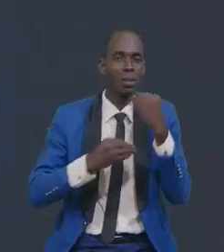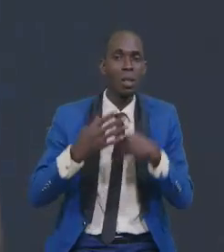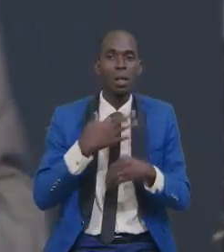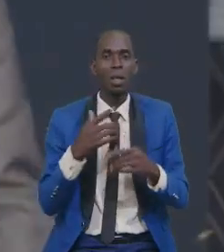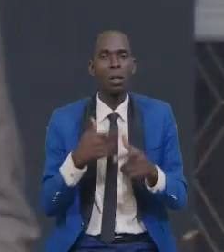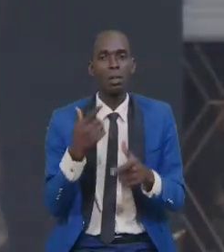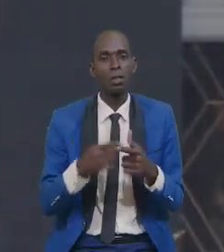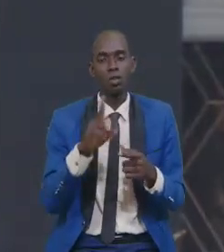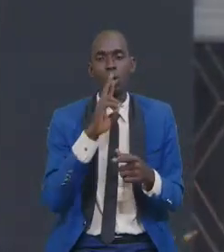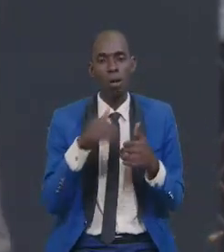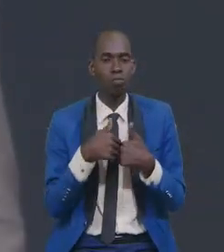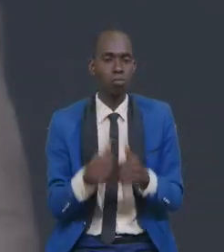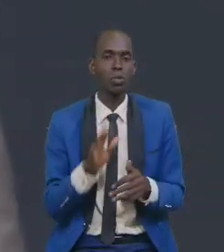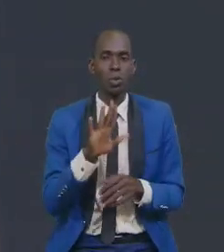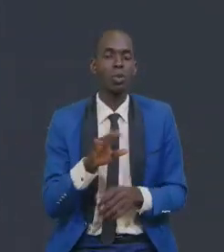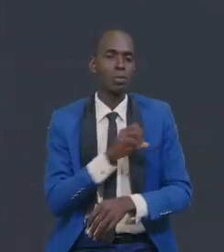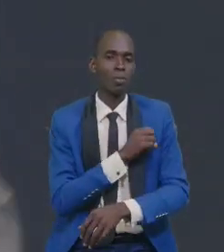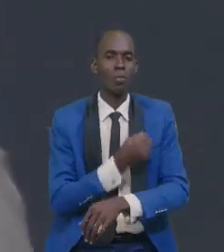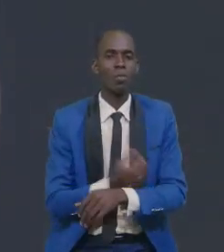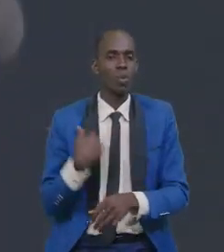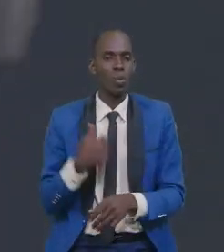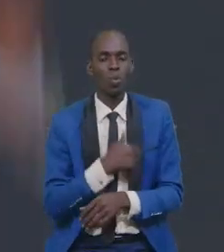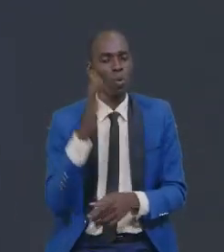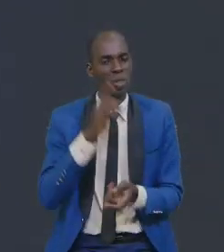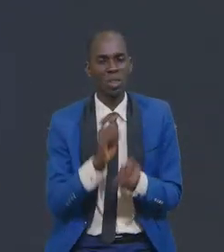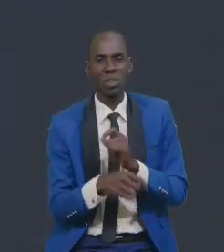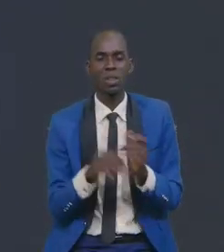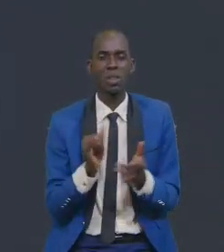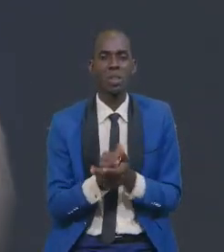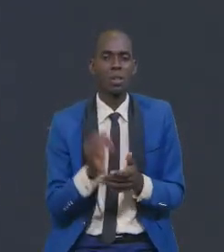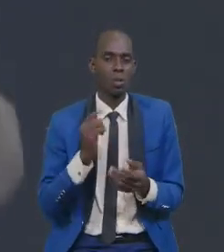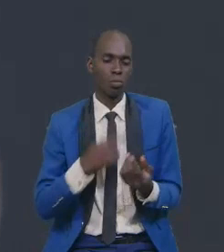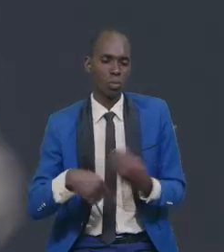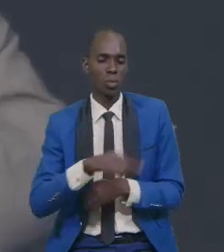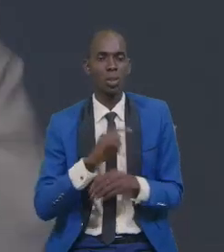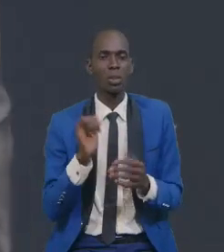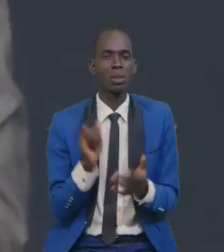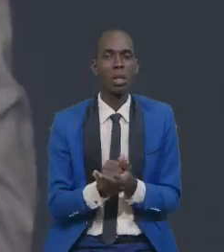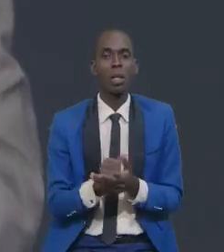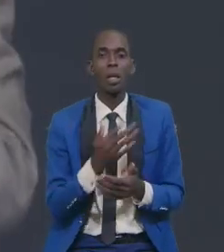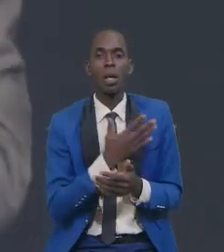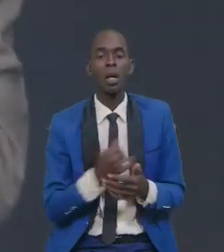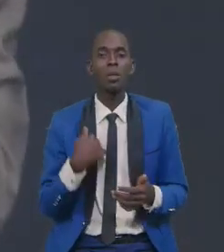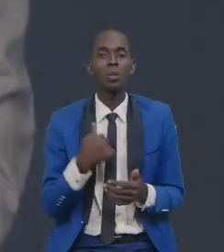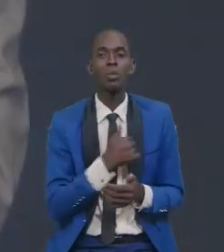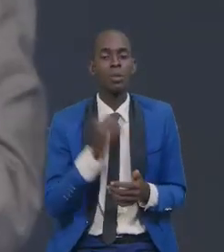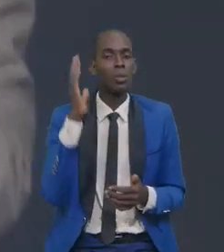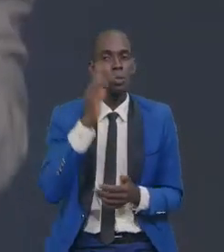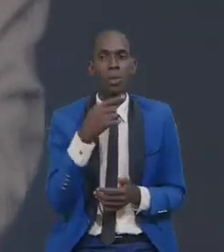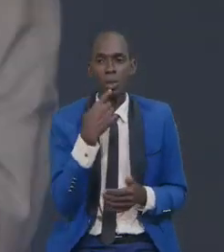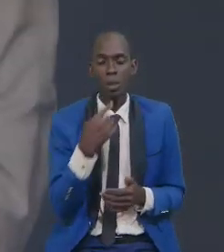your strength? We change that. We turn that around and we say, we're now going to